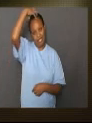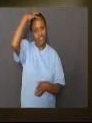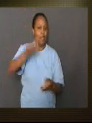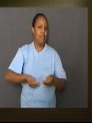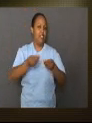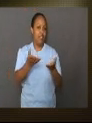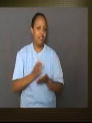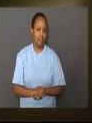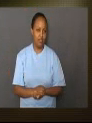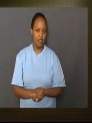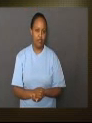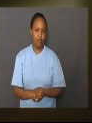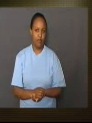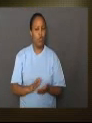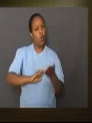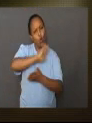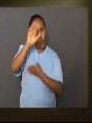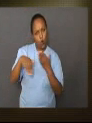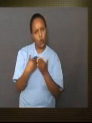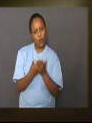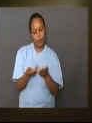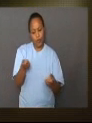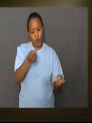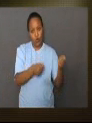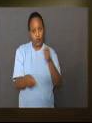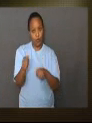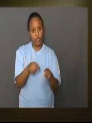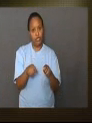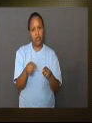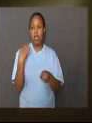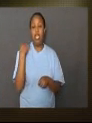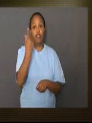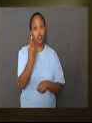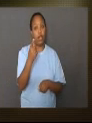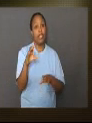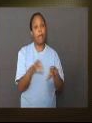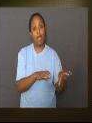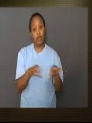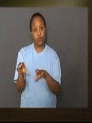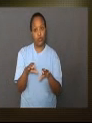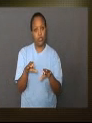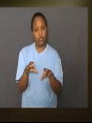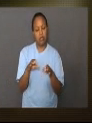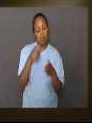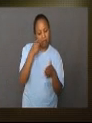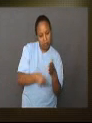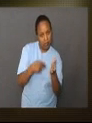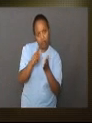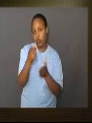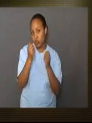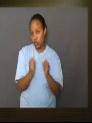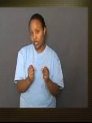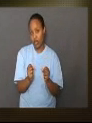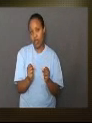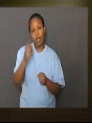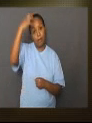state. All of the contributions that individuals make through tax